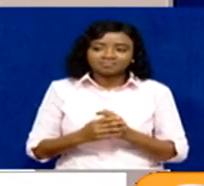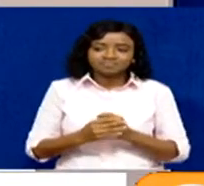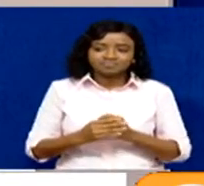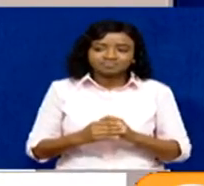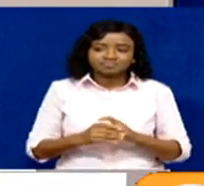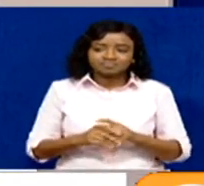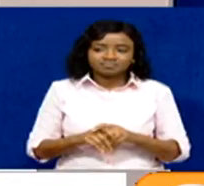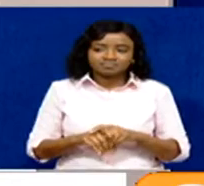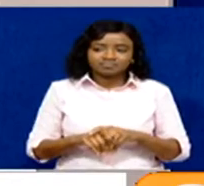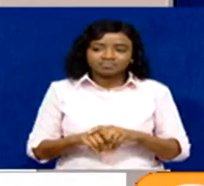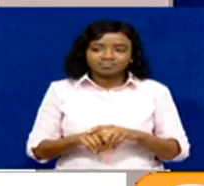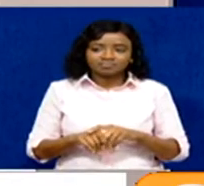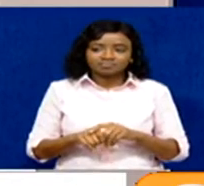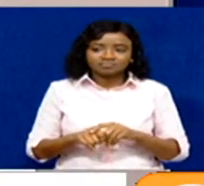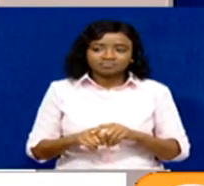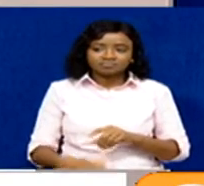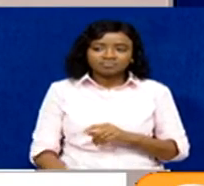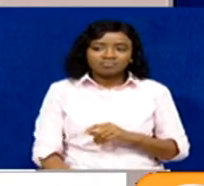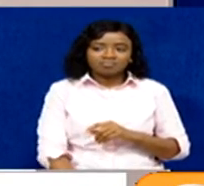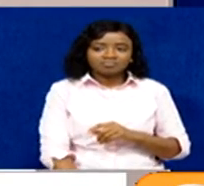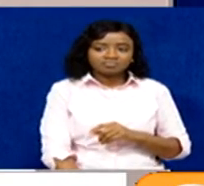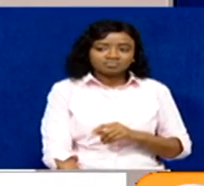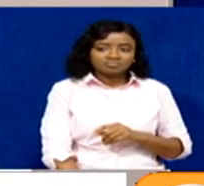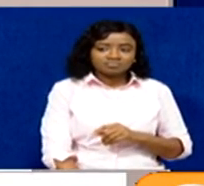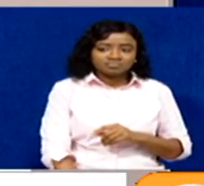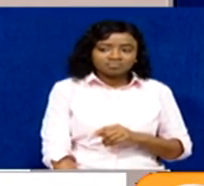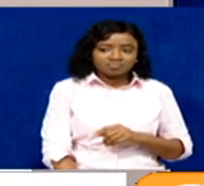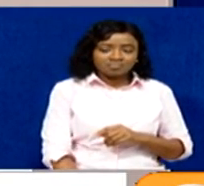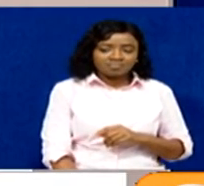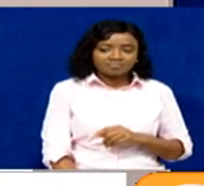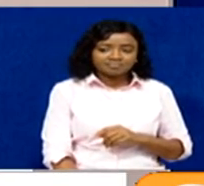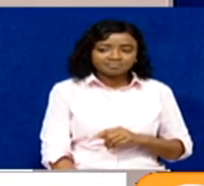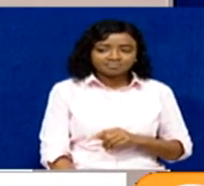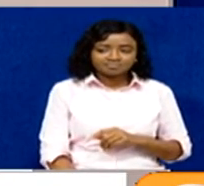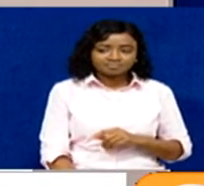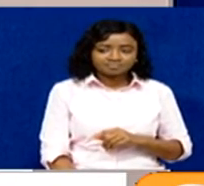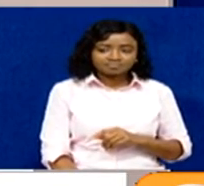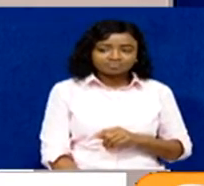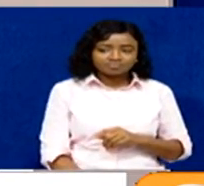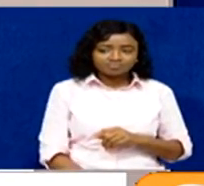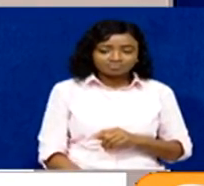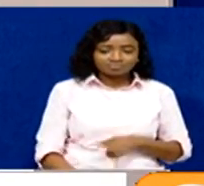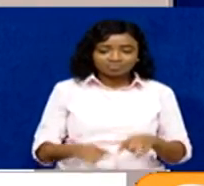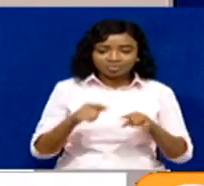declined. This time around, first of all, it started with